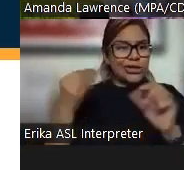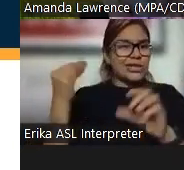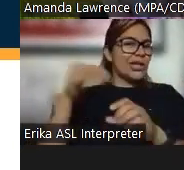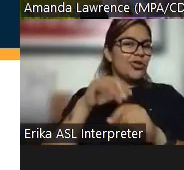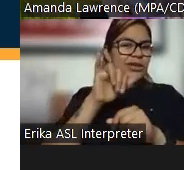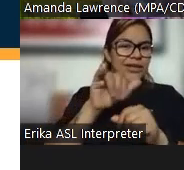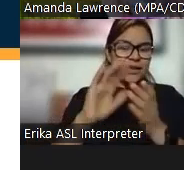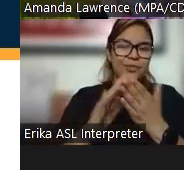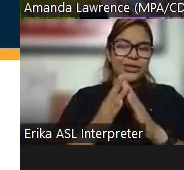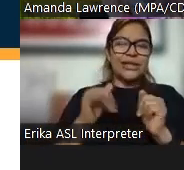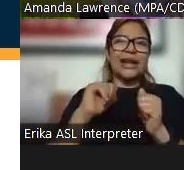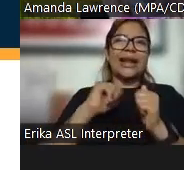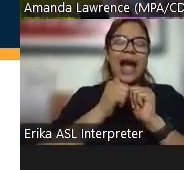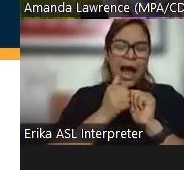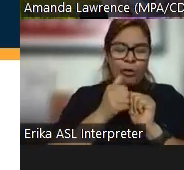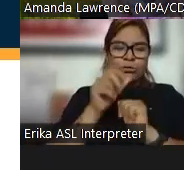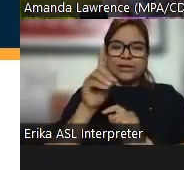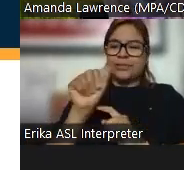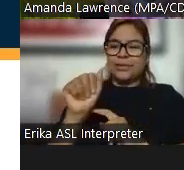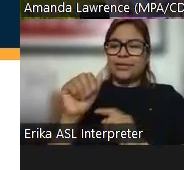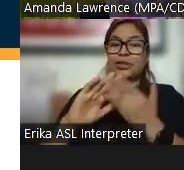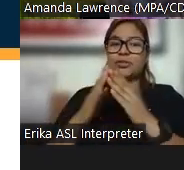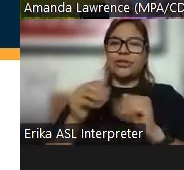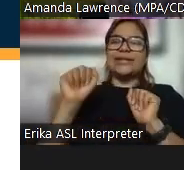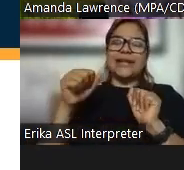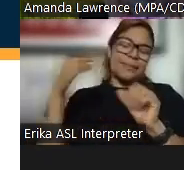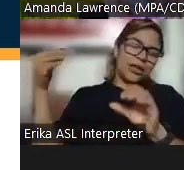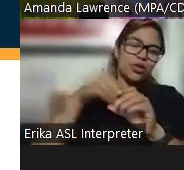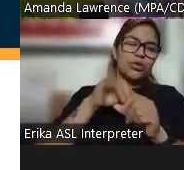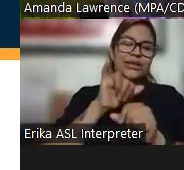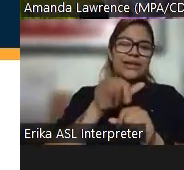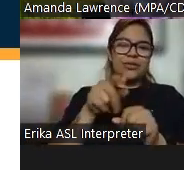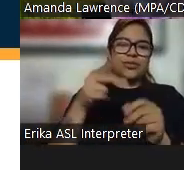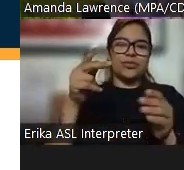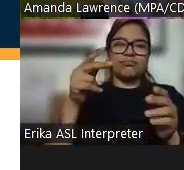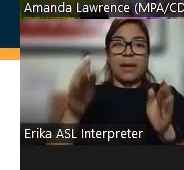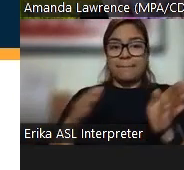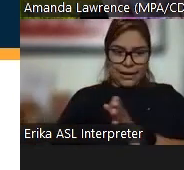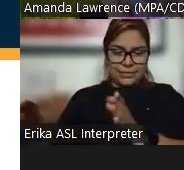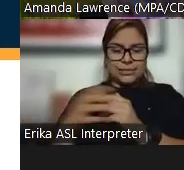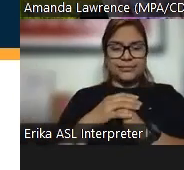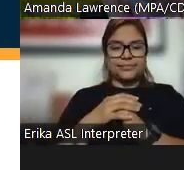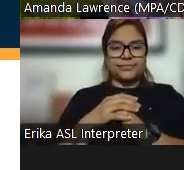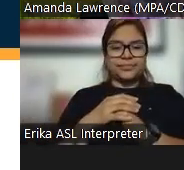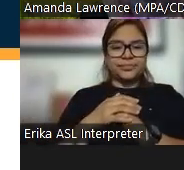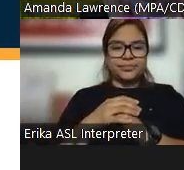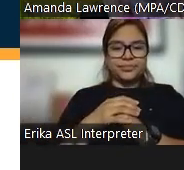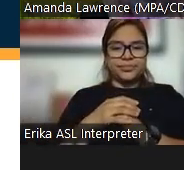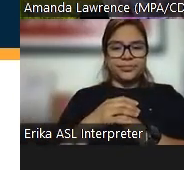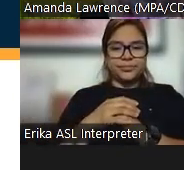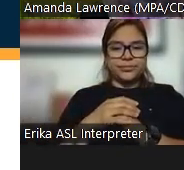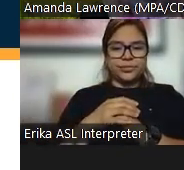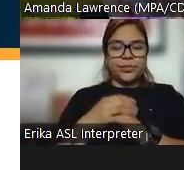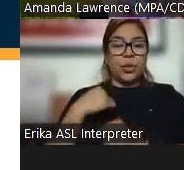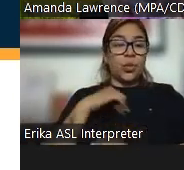the disability community into these aging plans. We will share more. We'll provide updates as this rolls out. We're going to have a